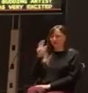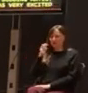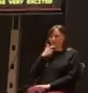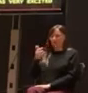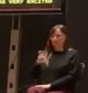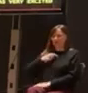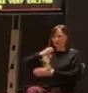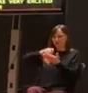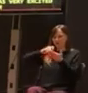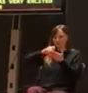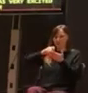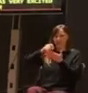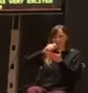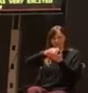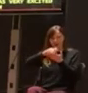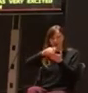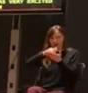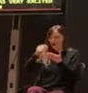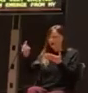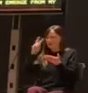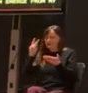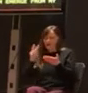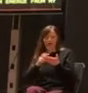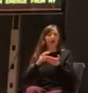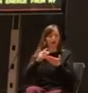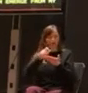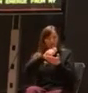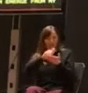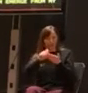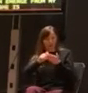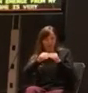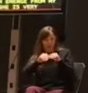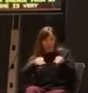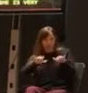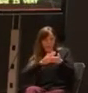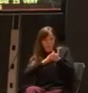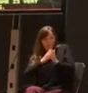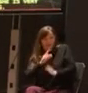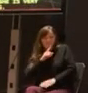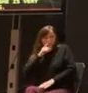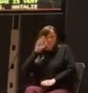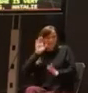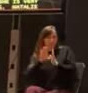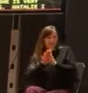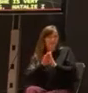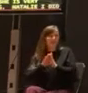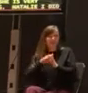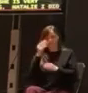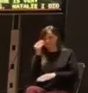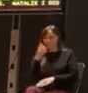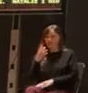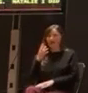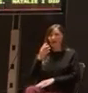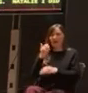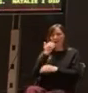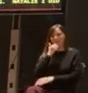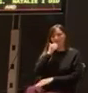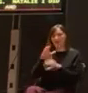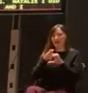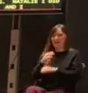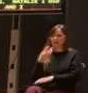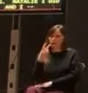and she was very encouraging. Natalie, I did two a day, and